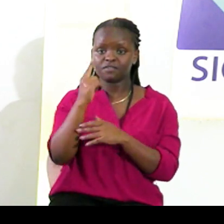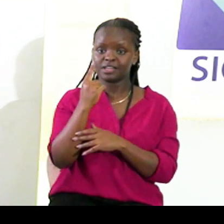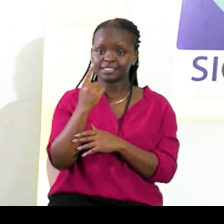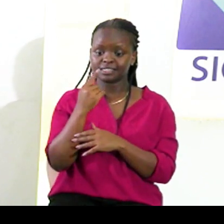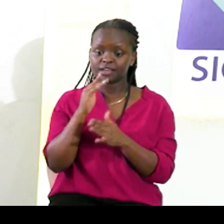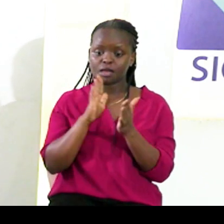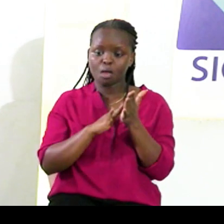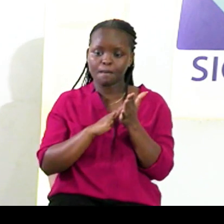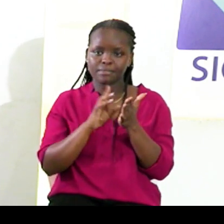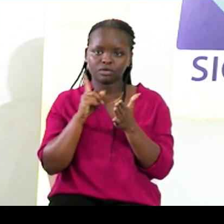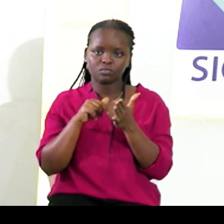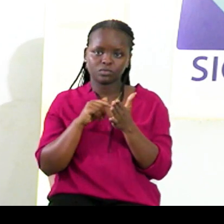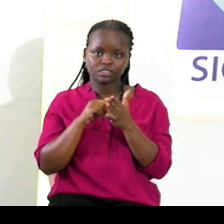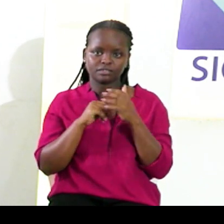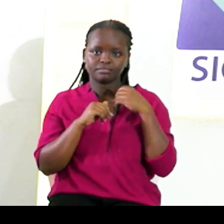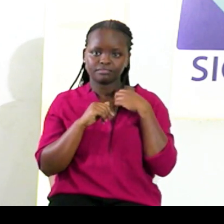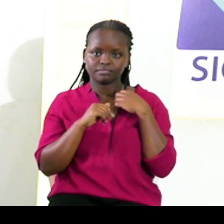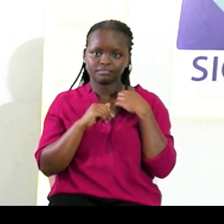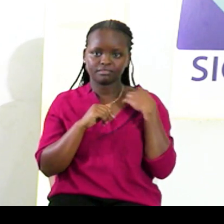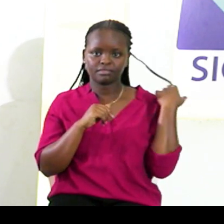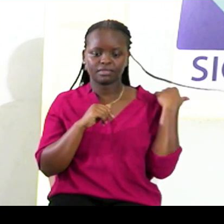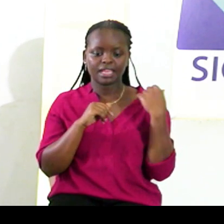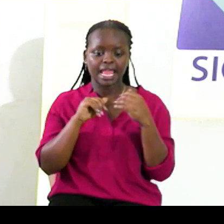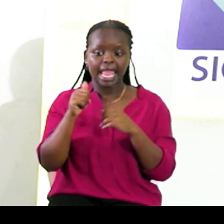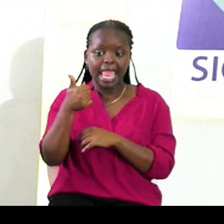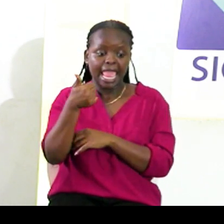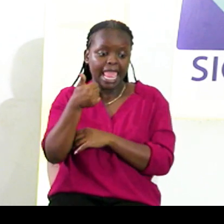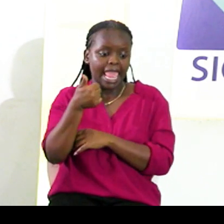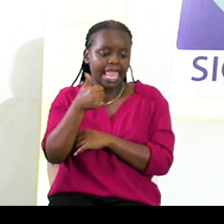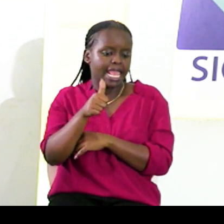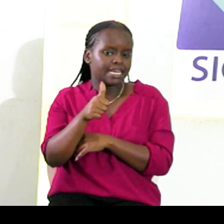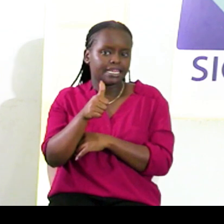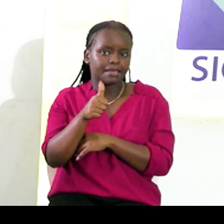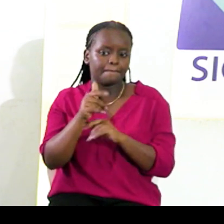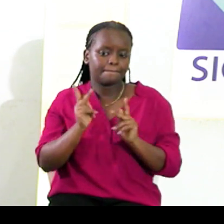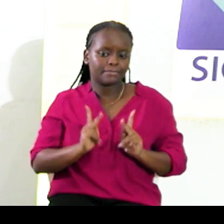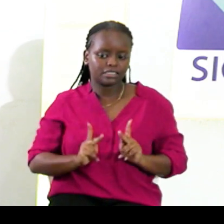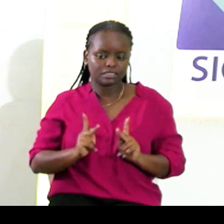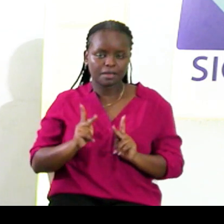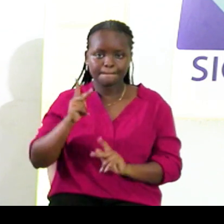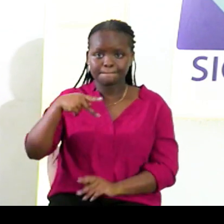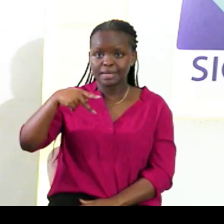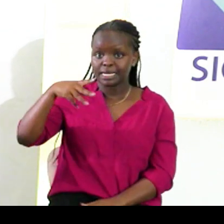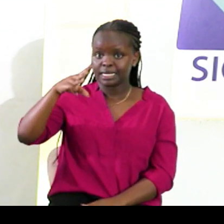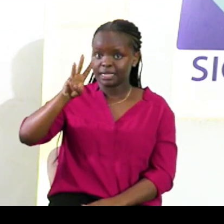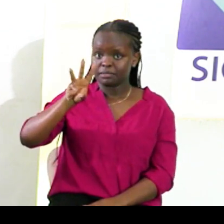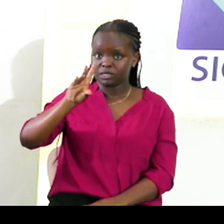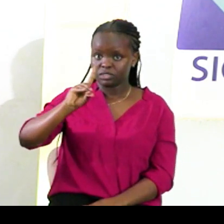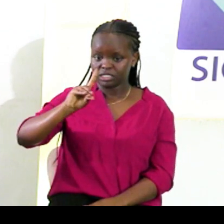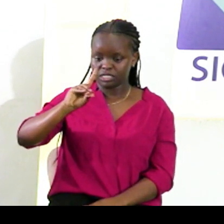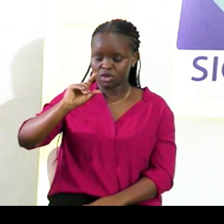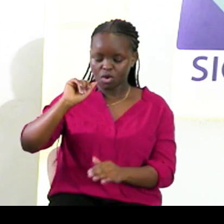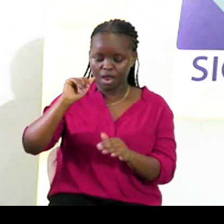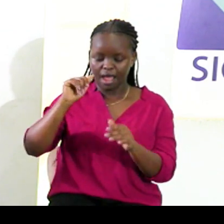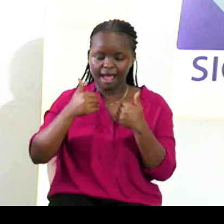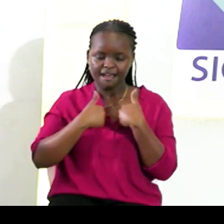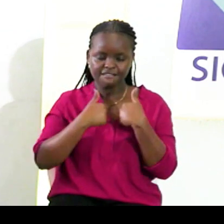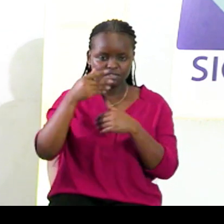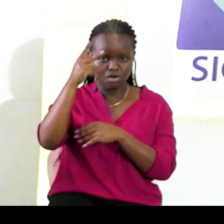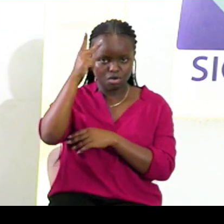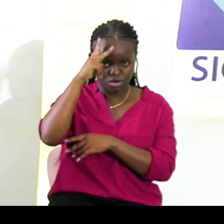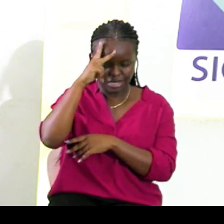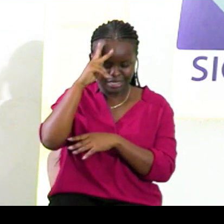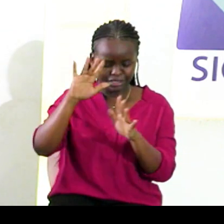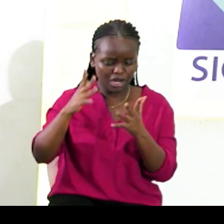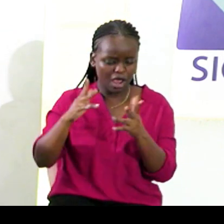recommend that any entrepreneur living with disability should first have knowledge on how to